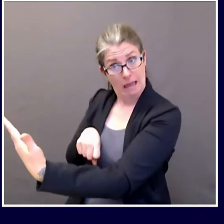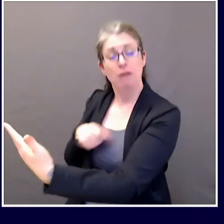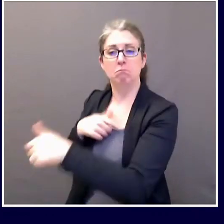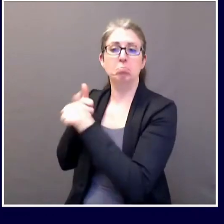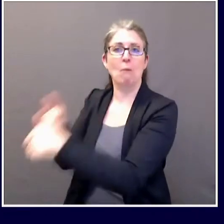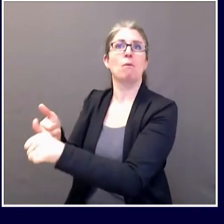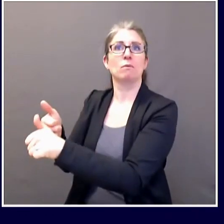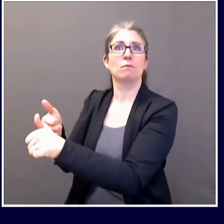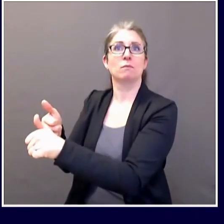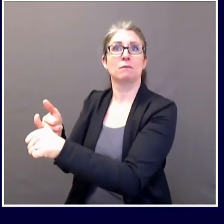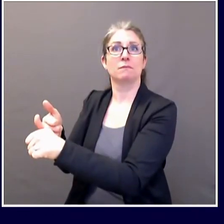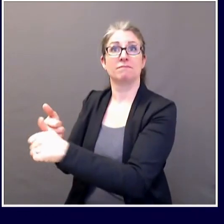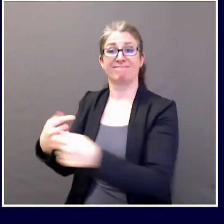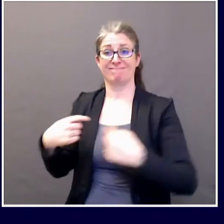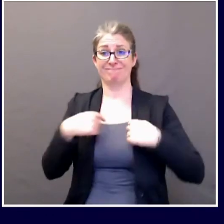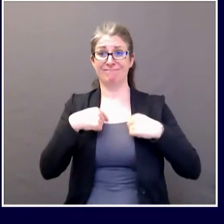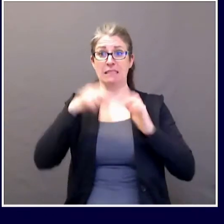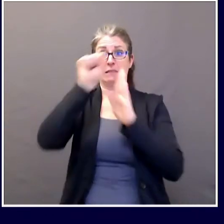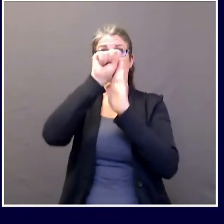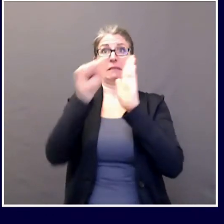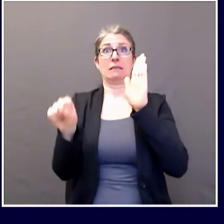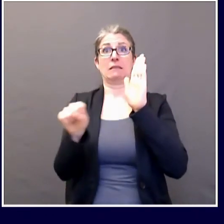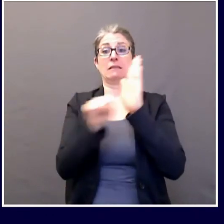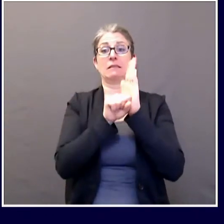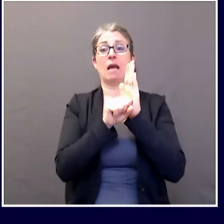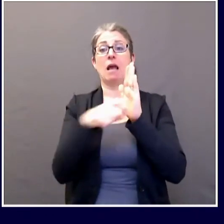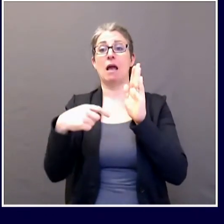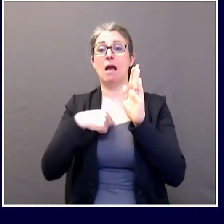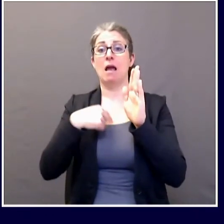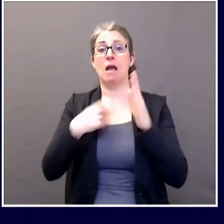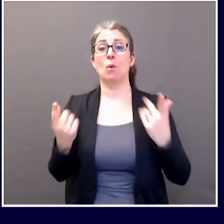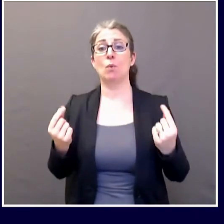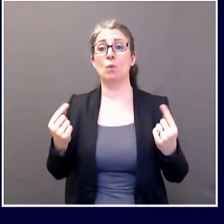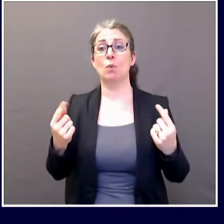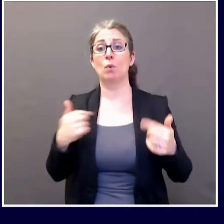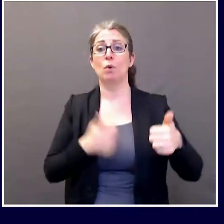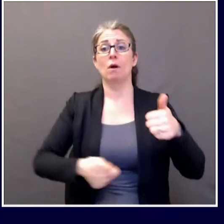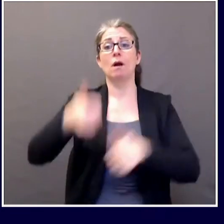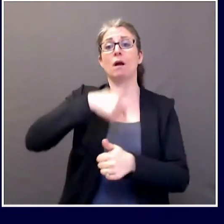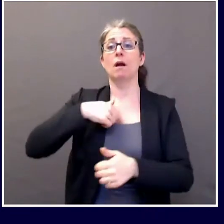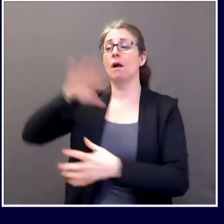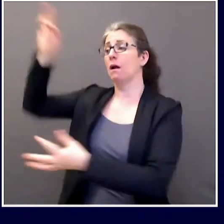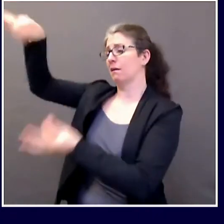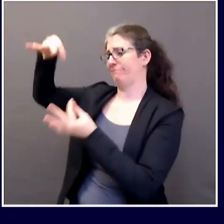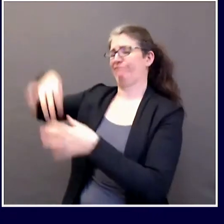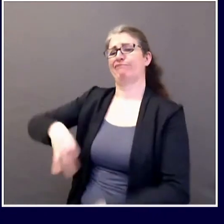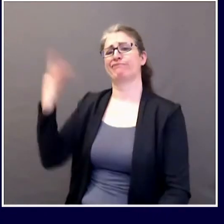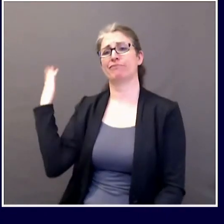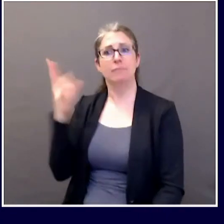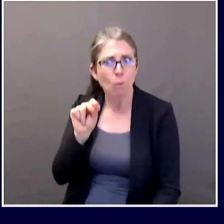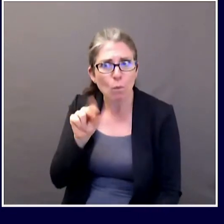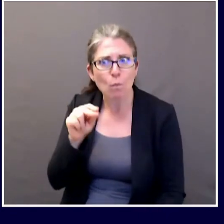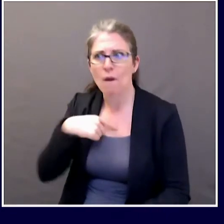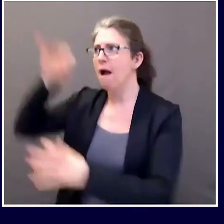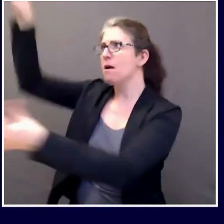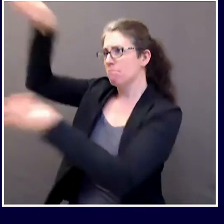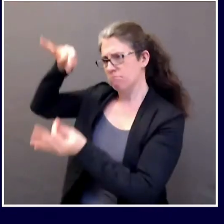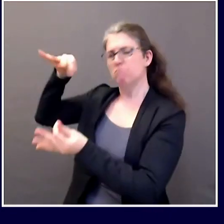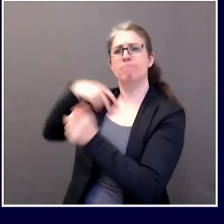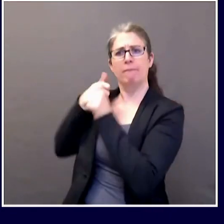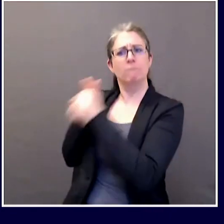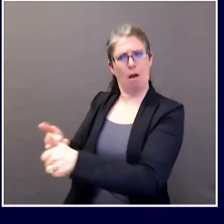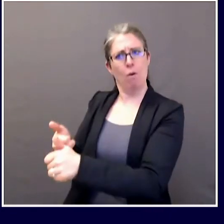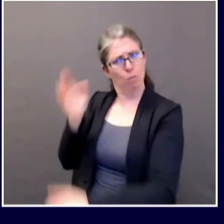it's unclear. And that's why you haven't seen states go out in front and say, we're going to do this our own way. That's really